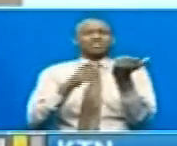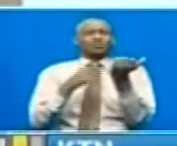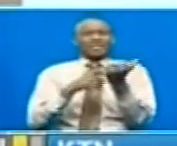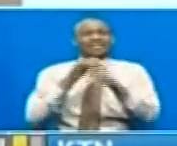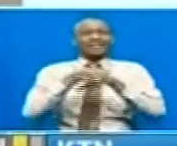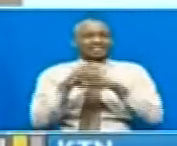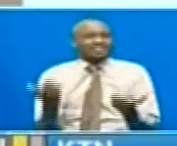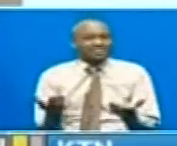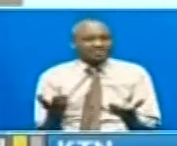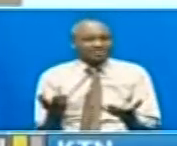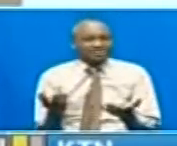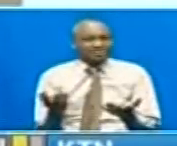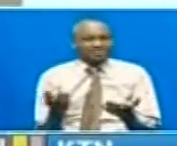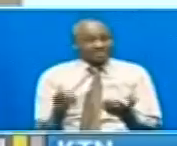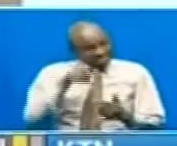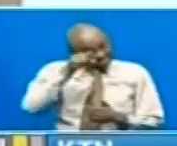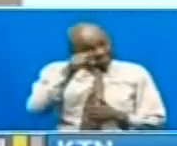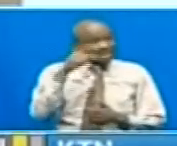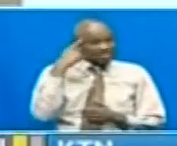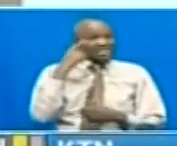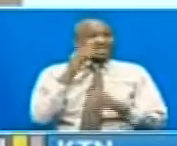Because the essence of